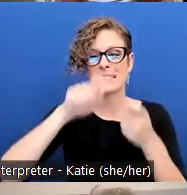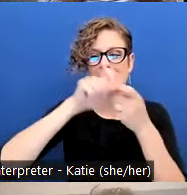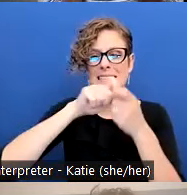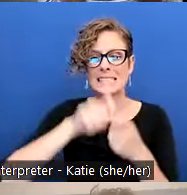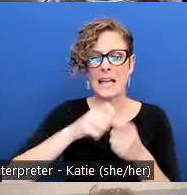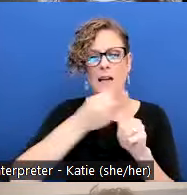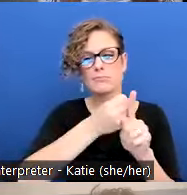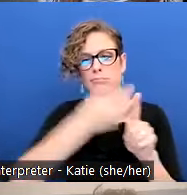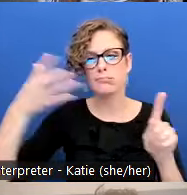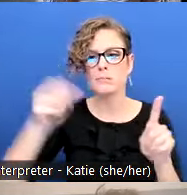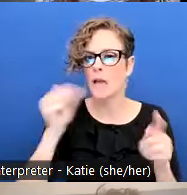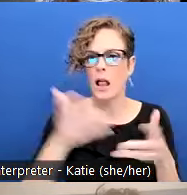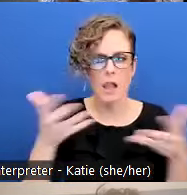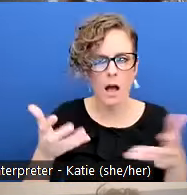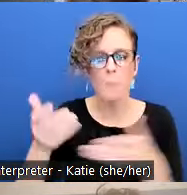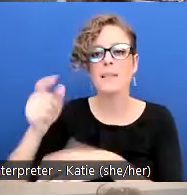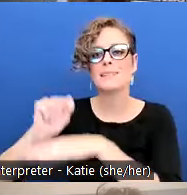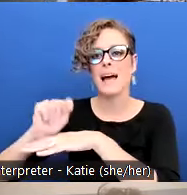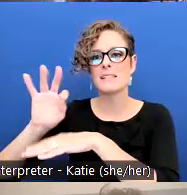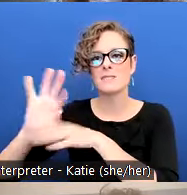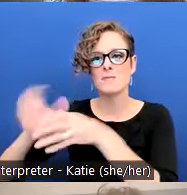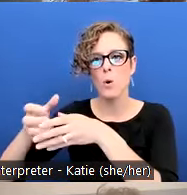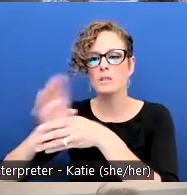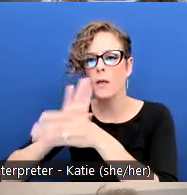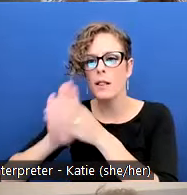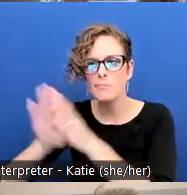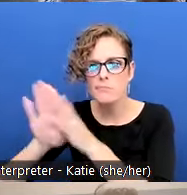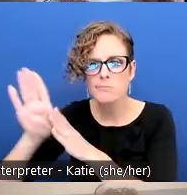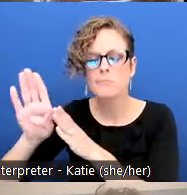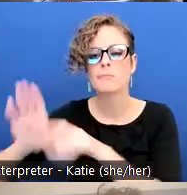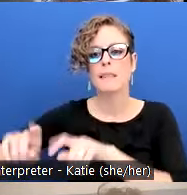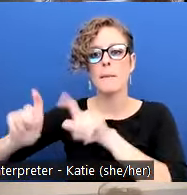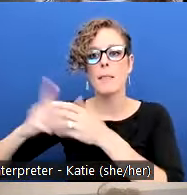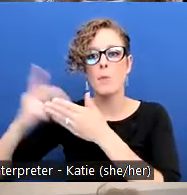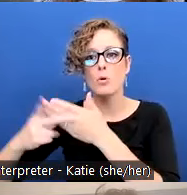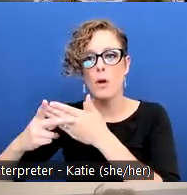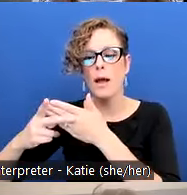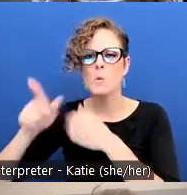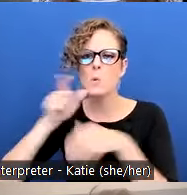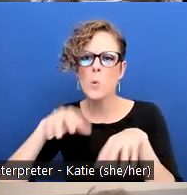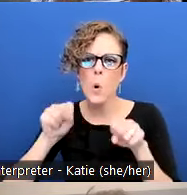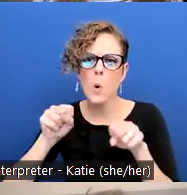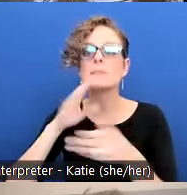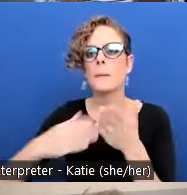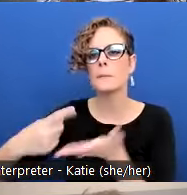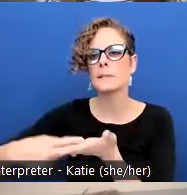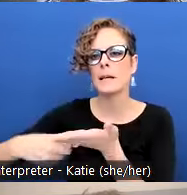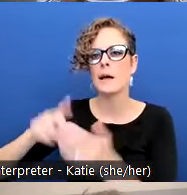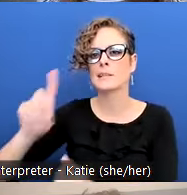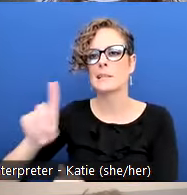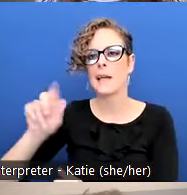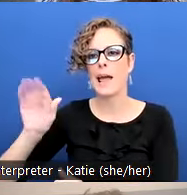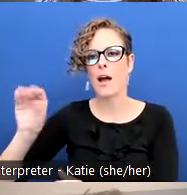the task force, but they'll work out, you know, where the pilot program is going to be hosted. There's been some discussion about DA's